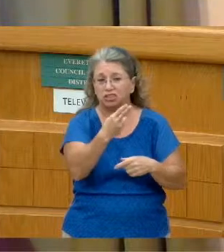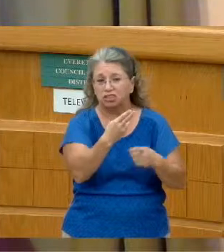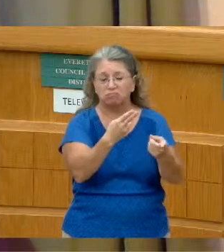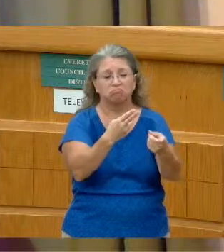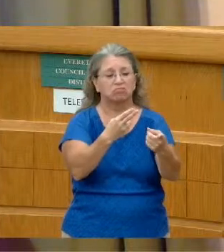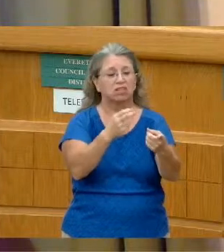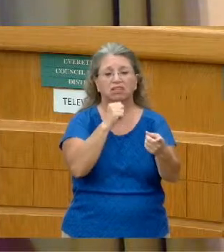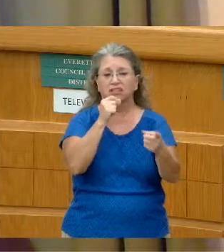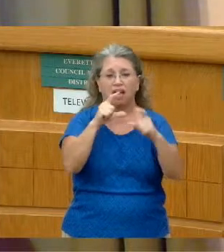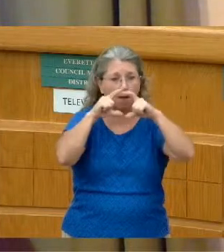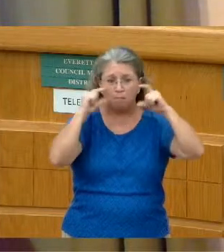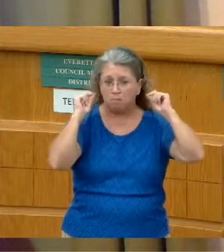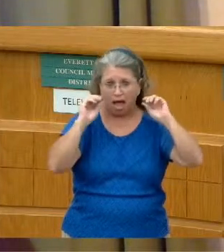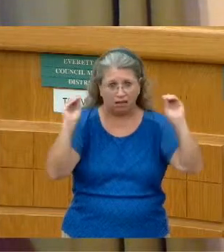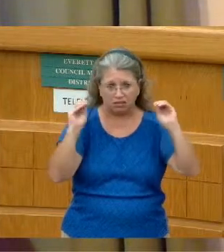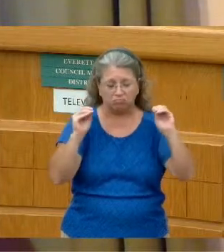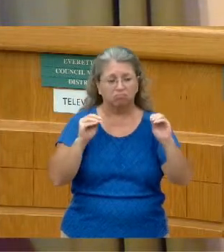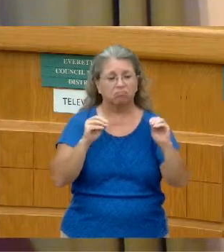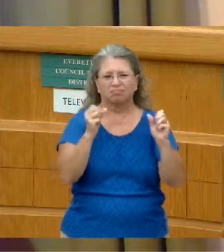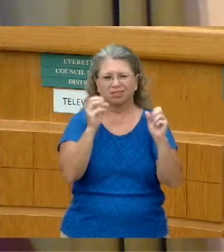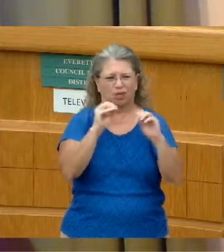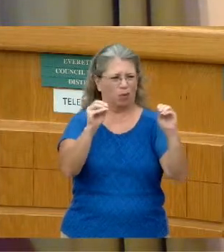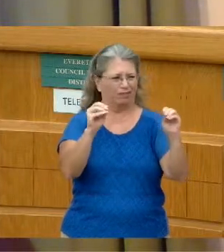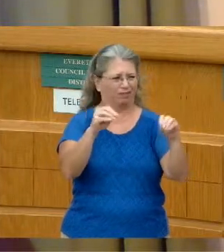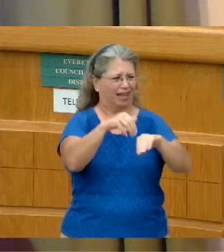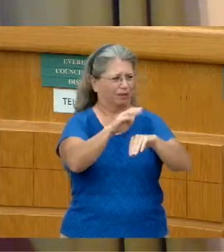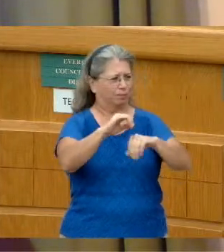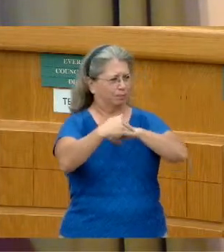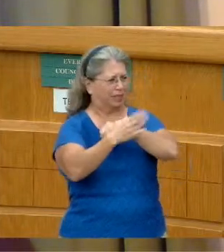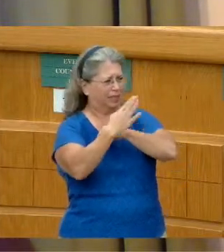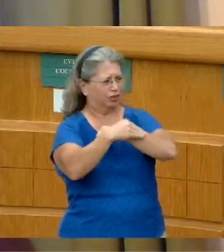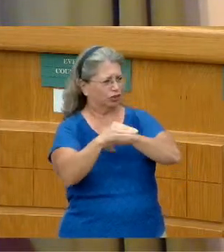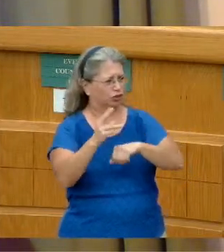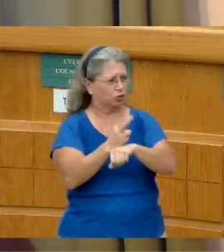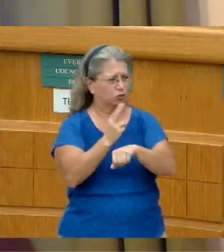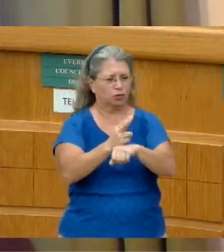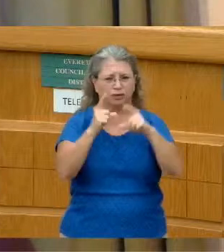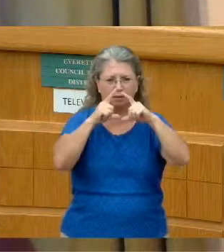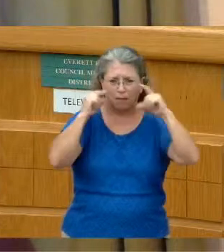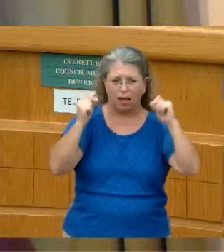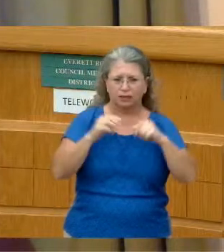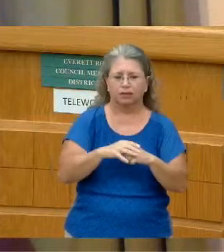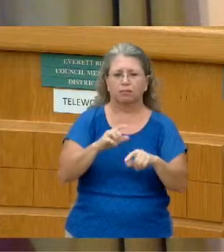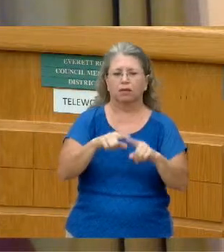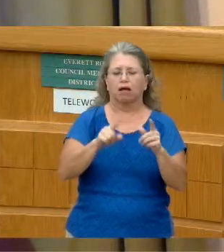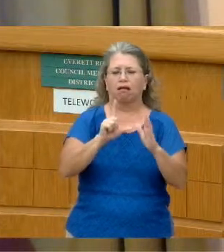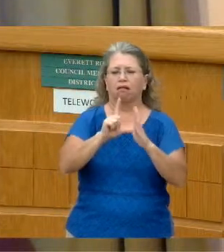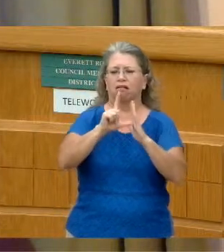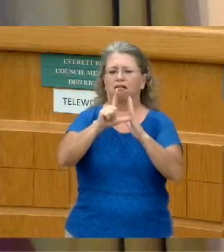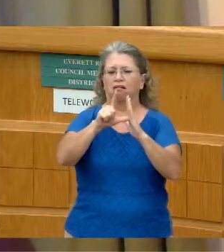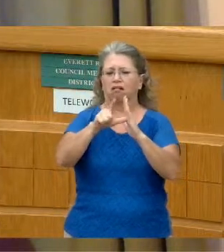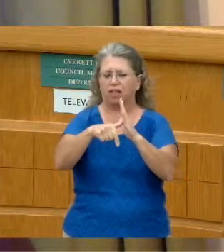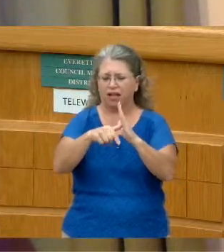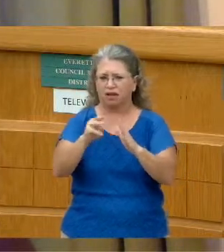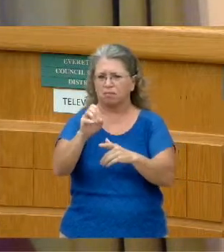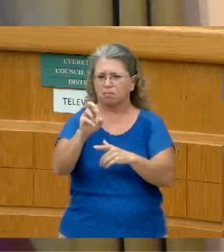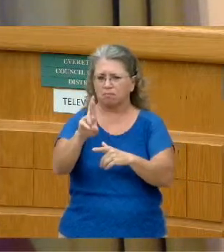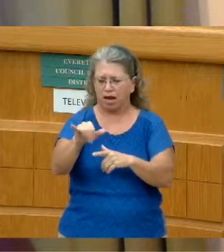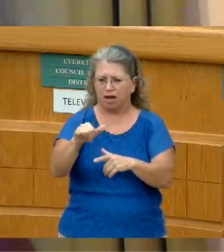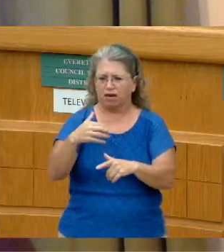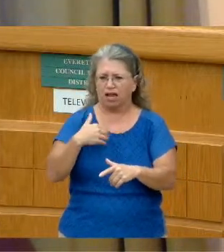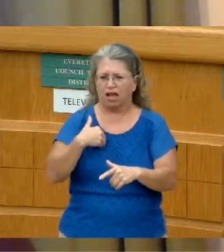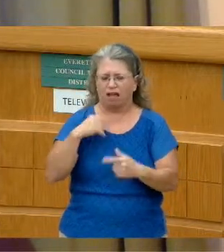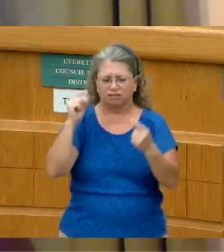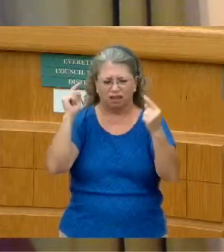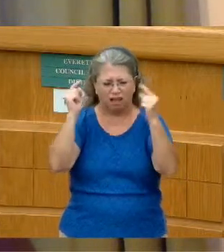in contact with many strangers. Mary ends up with a headache, stomach ache, and diarrhea, and isn't sure why